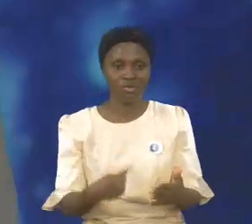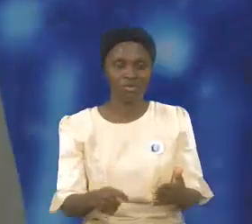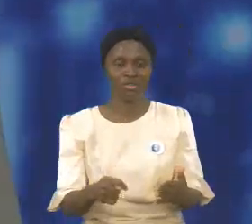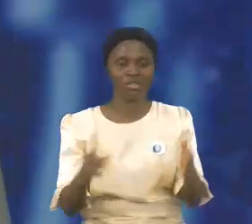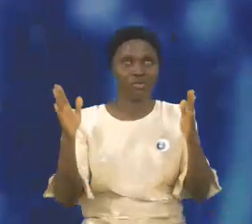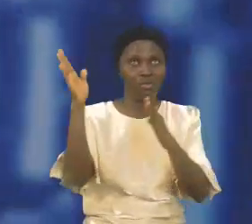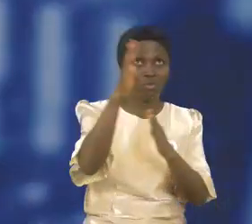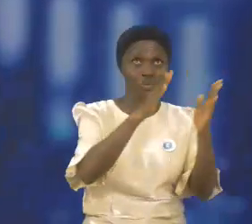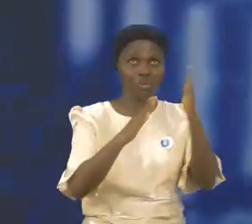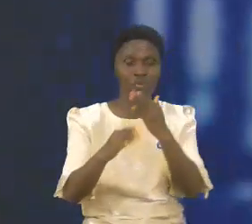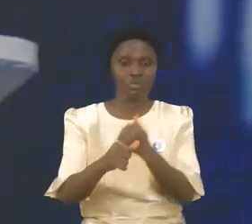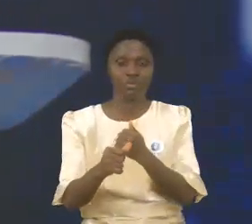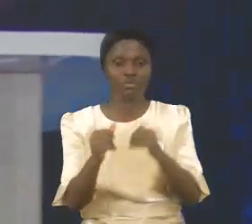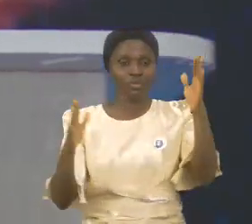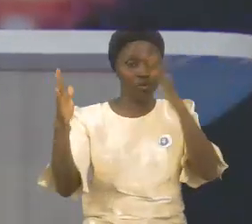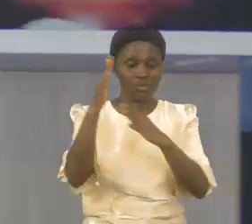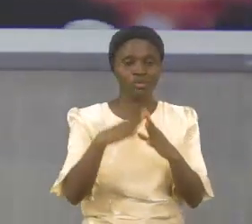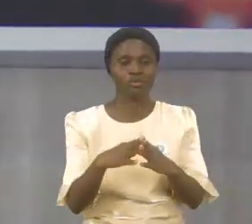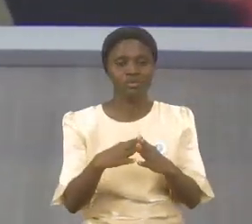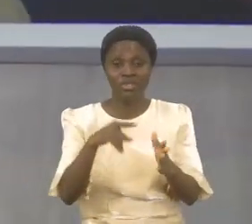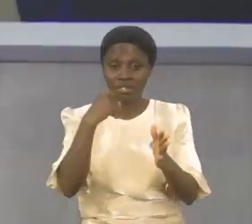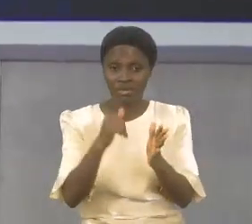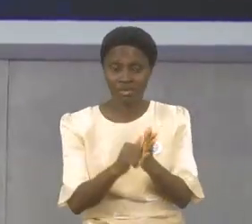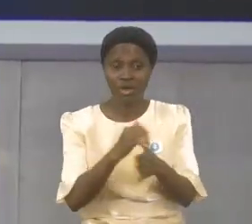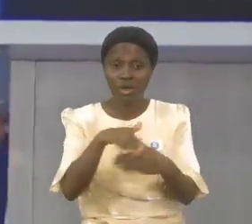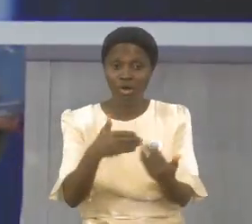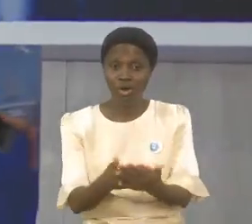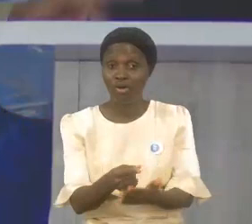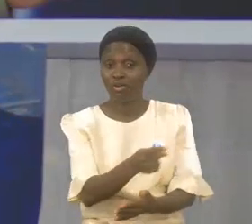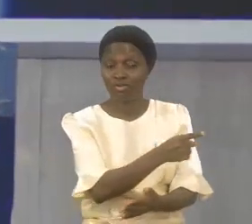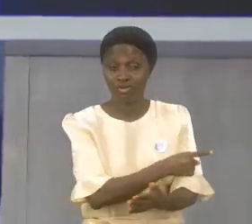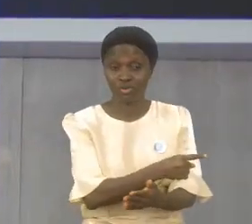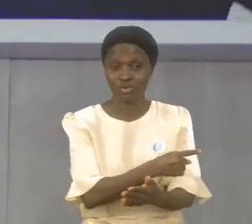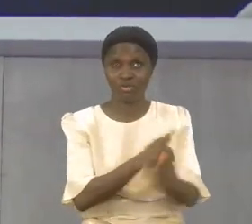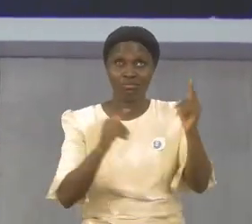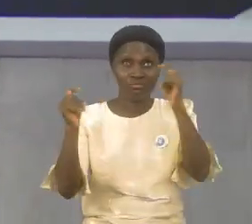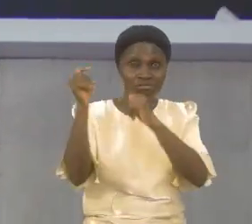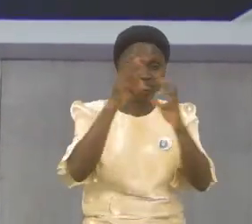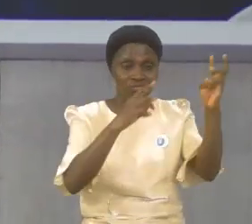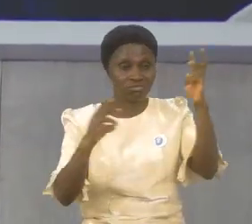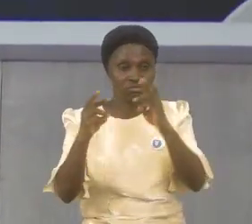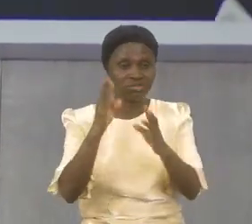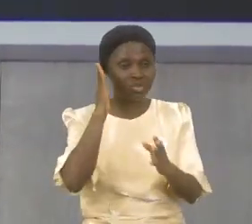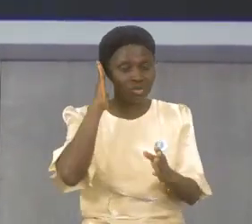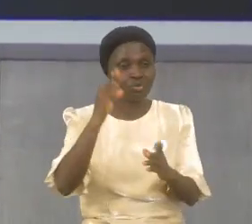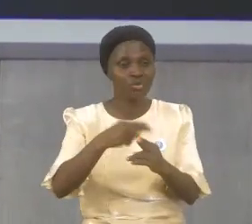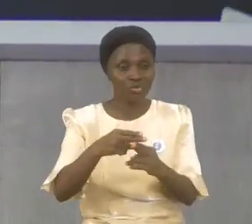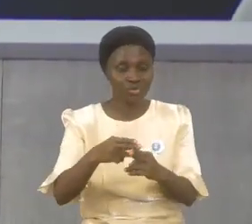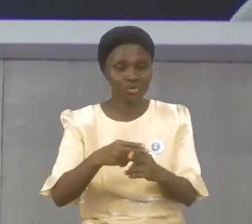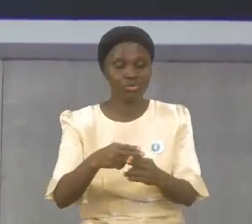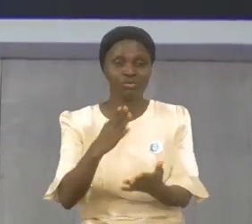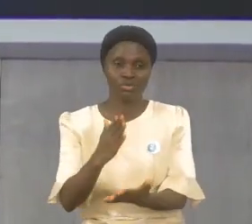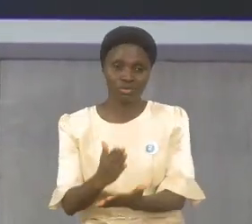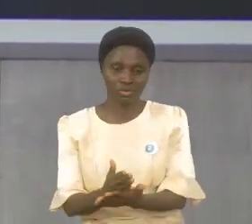saying that all those conflicts, they will soon clear off. The stone from the mountain will